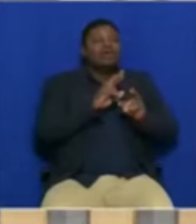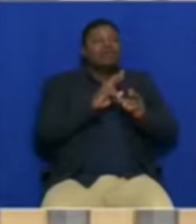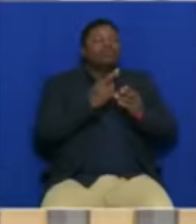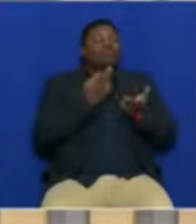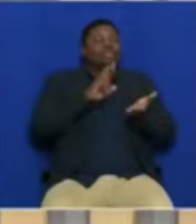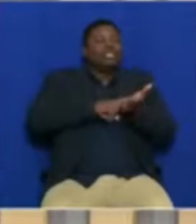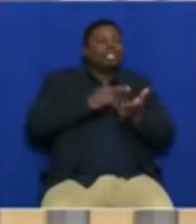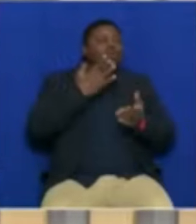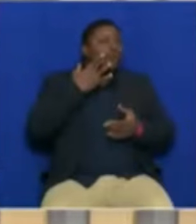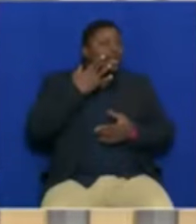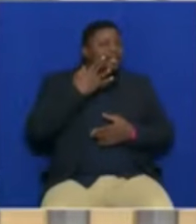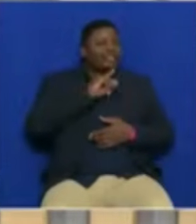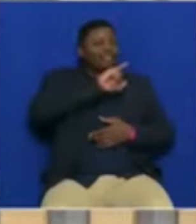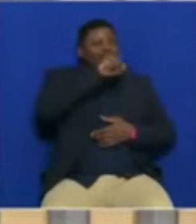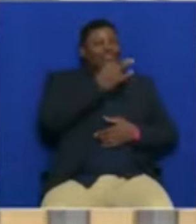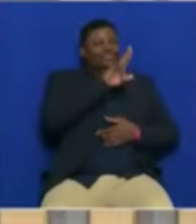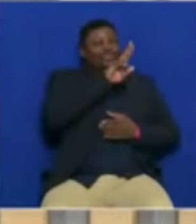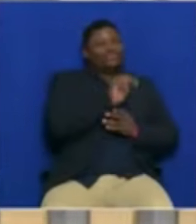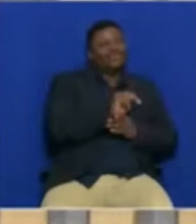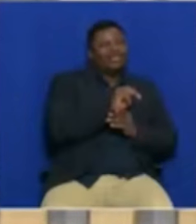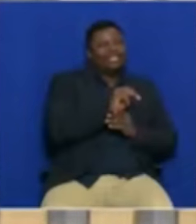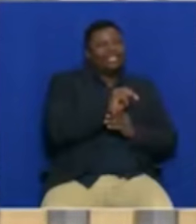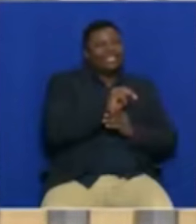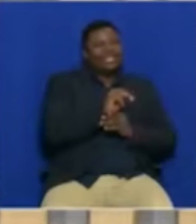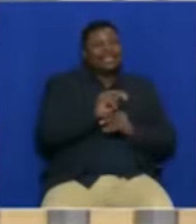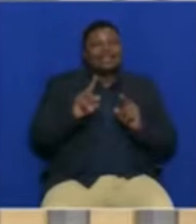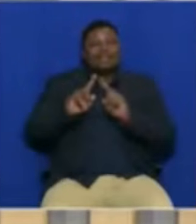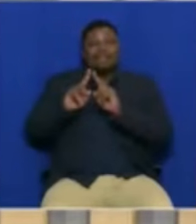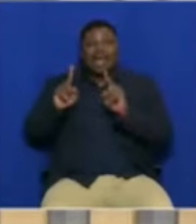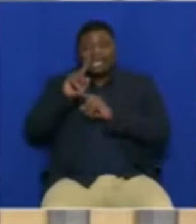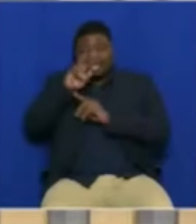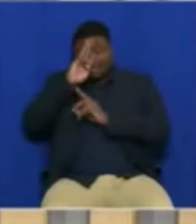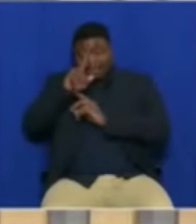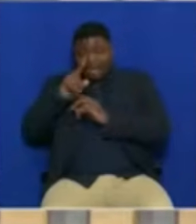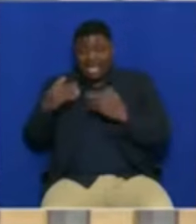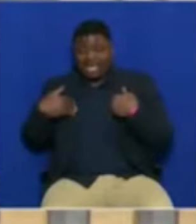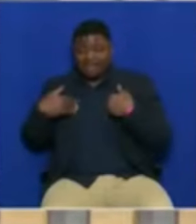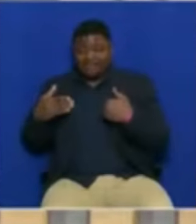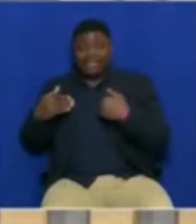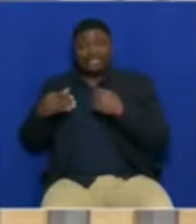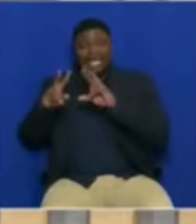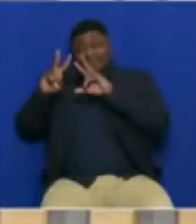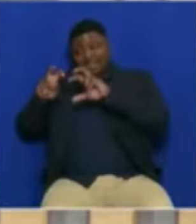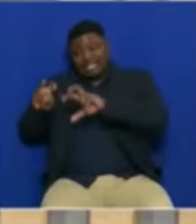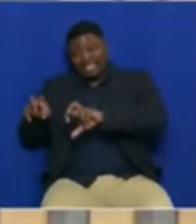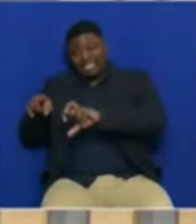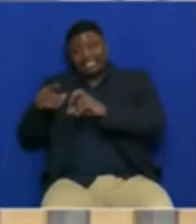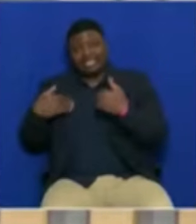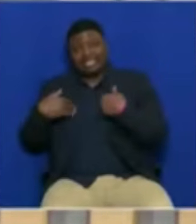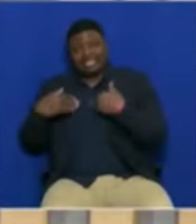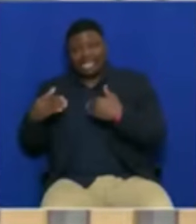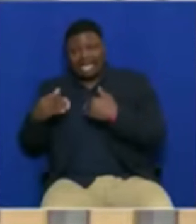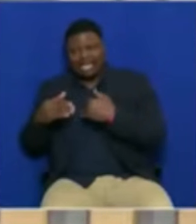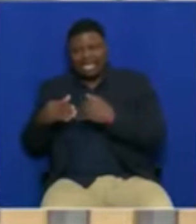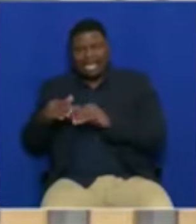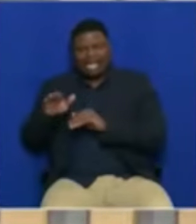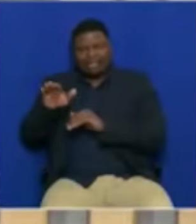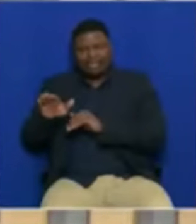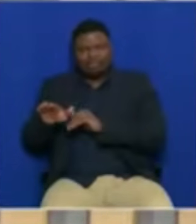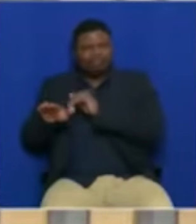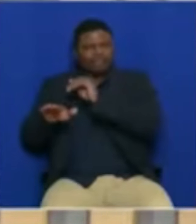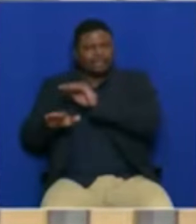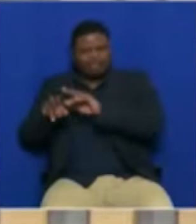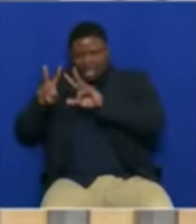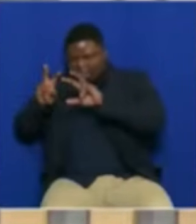The investigation starts first and it builds up until the time when you are saying, okay, it's now a full-blown investigation, right, and we're